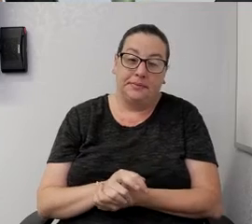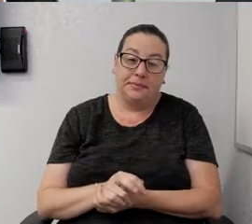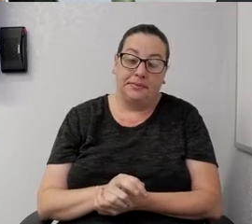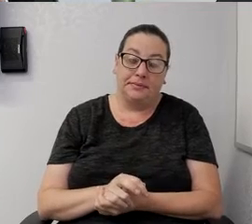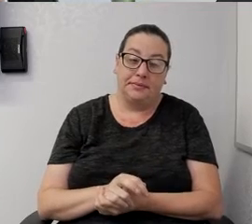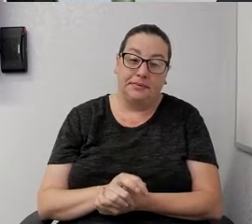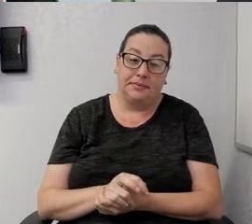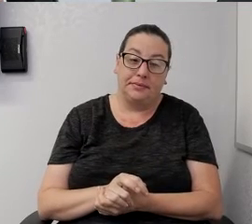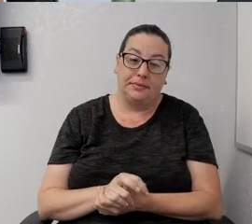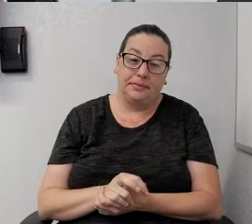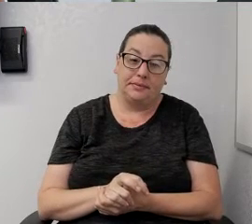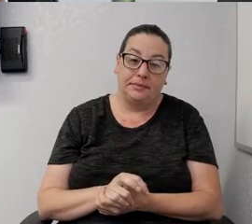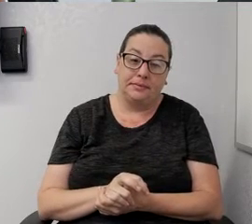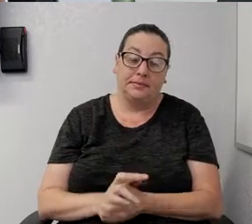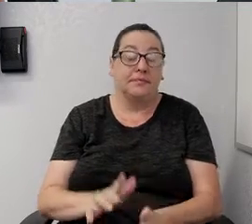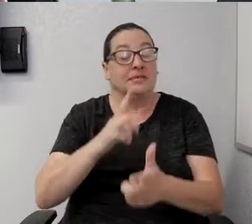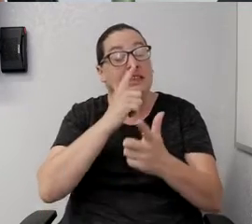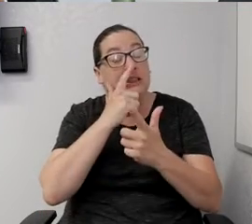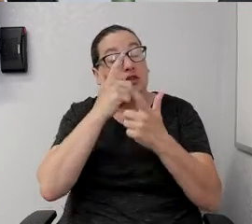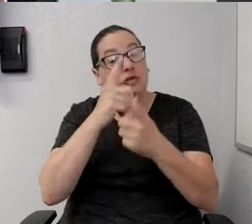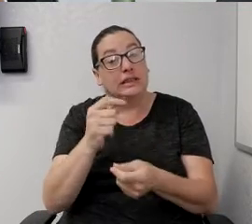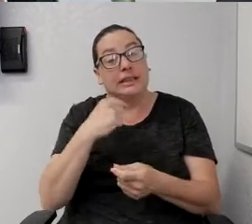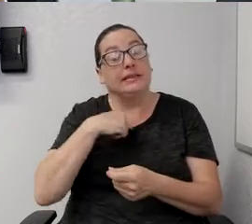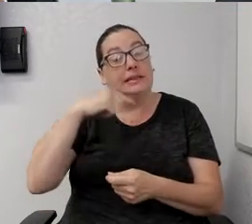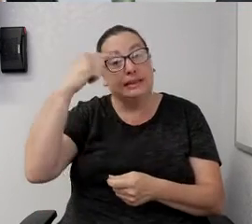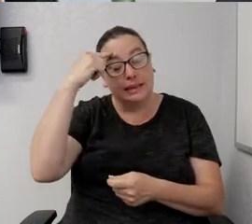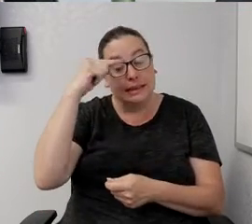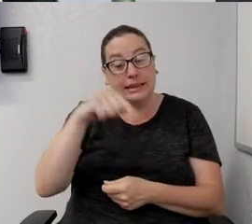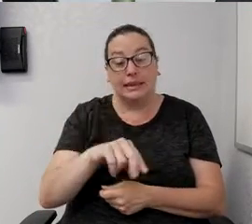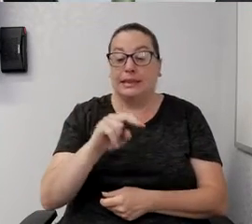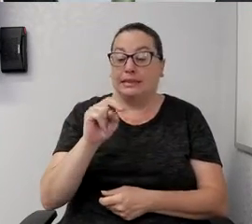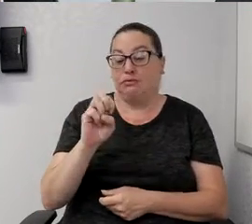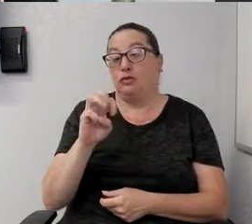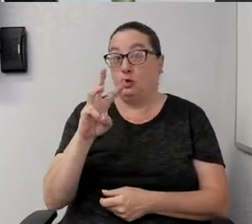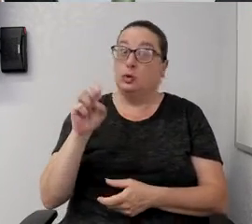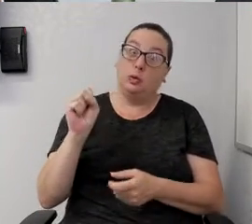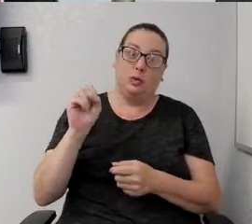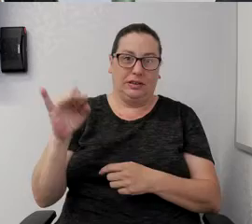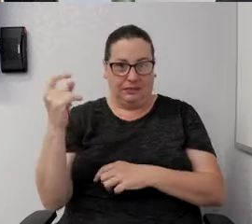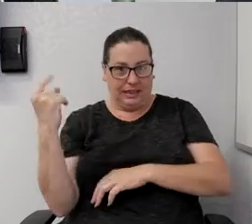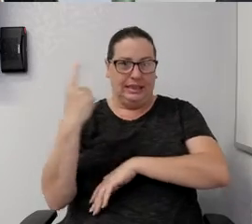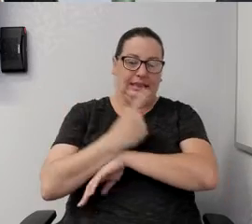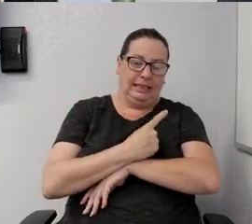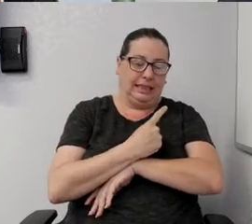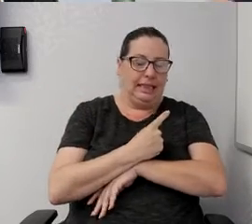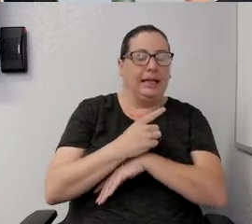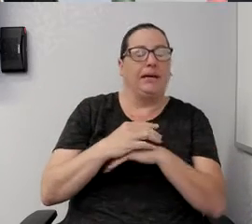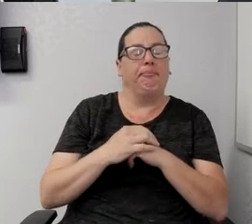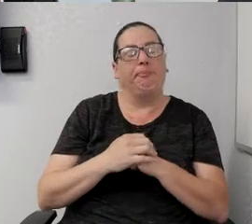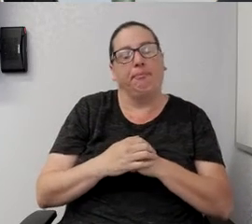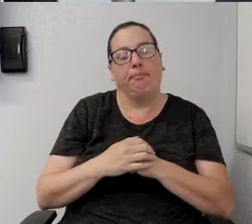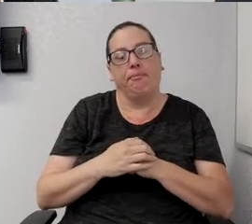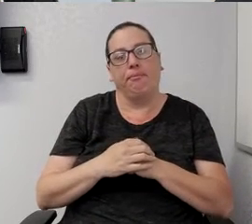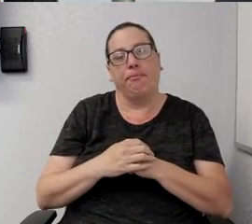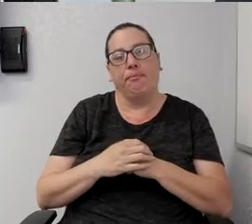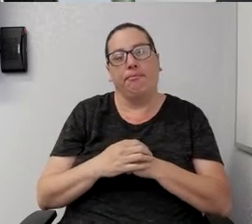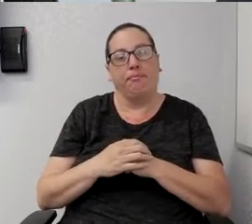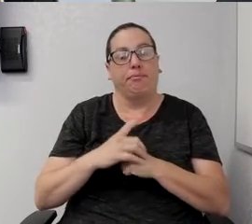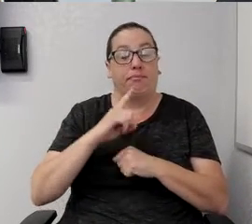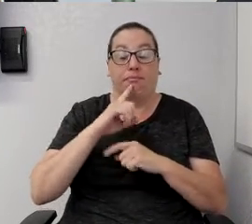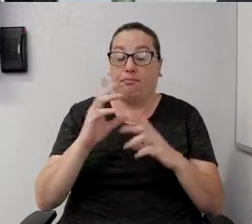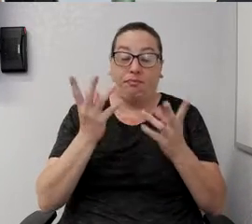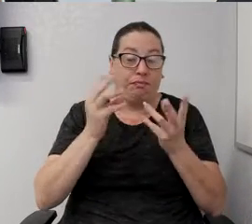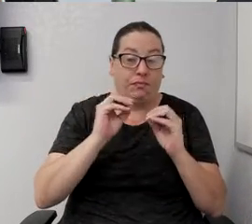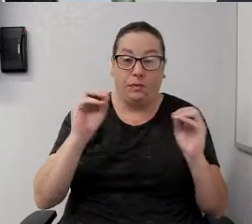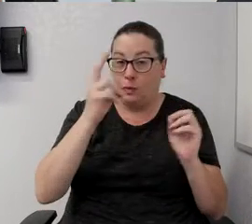Interestingly, and this is, I think, the news of the days recently, is no doubt about it, and this